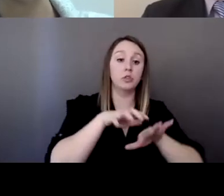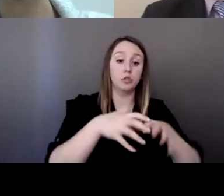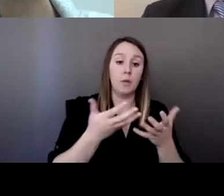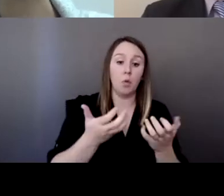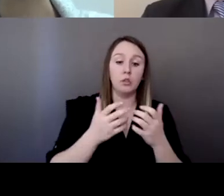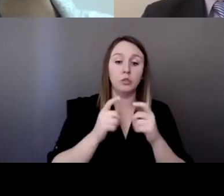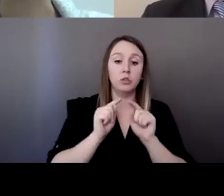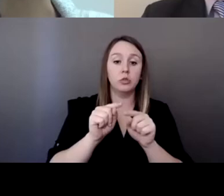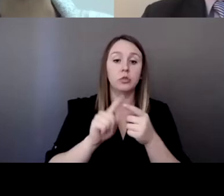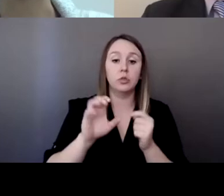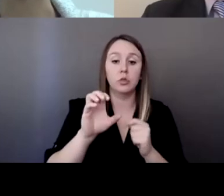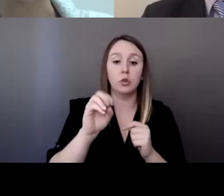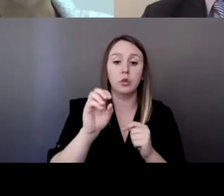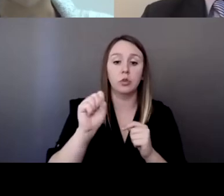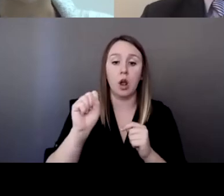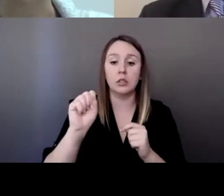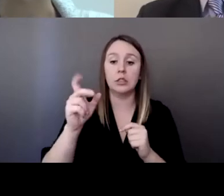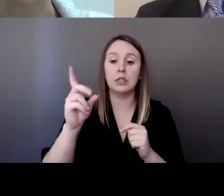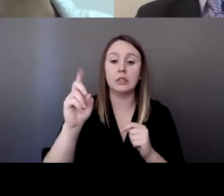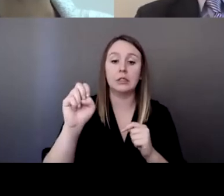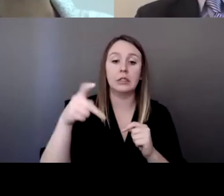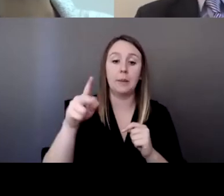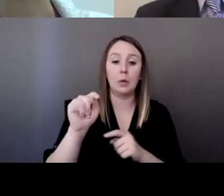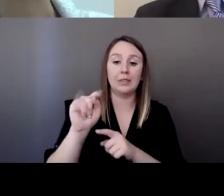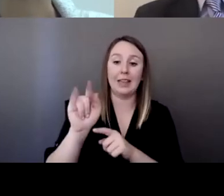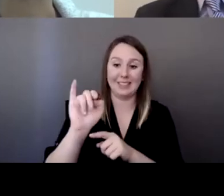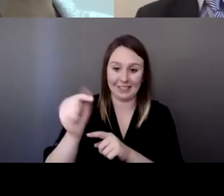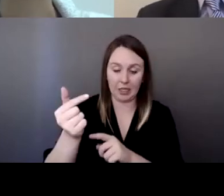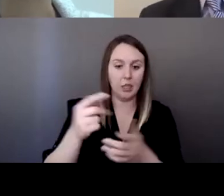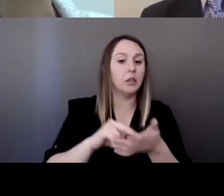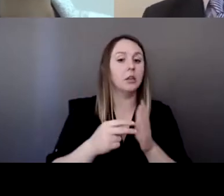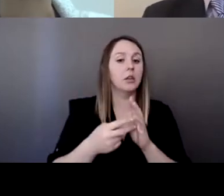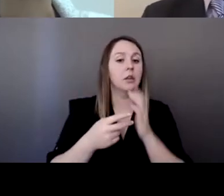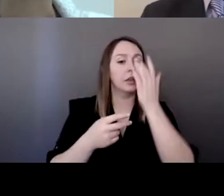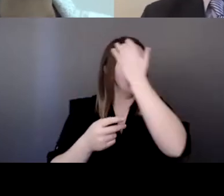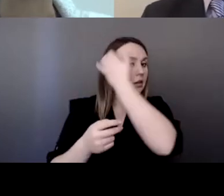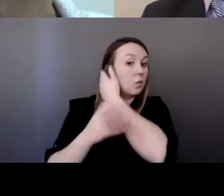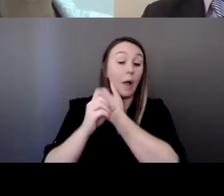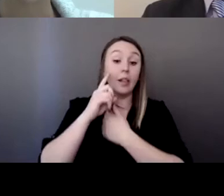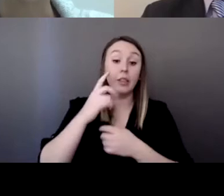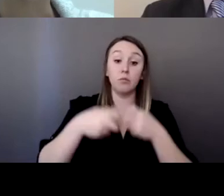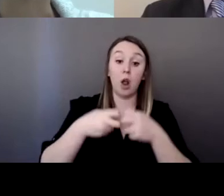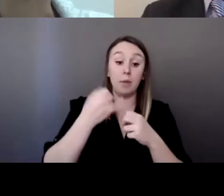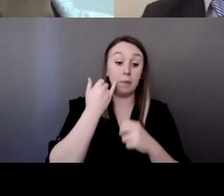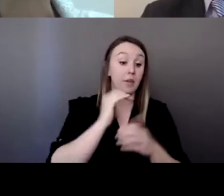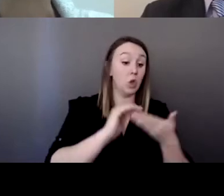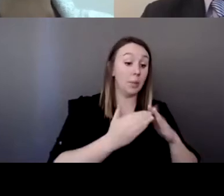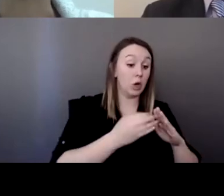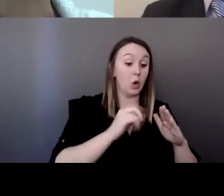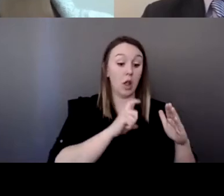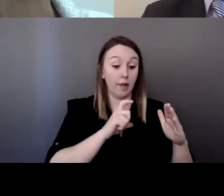However, the difficulties with cross-deputizing is that our communities or our law enforcement, our